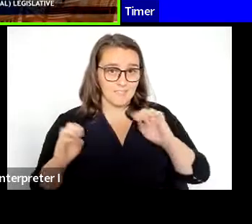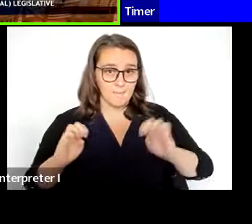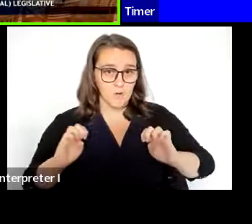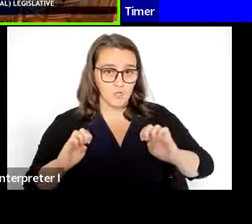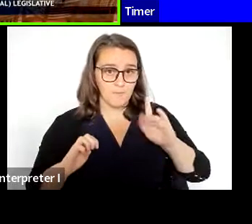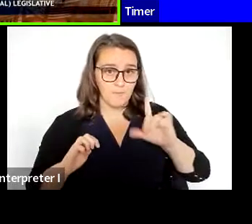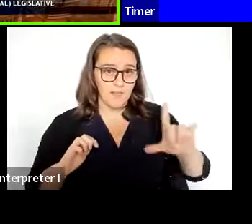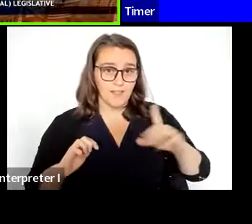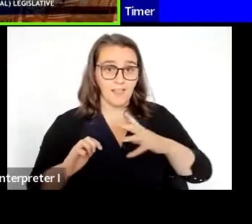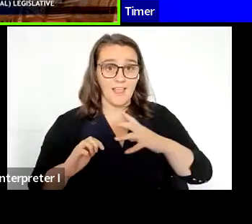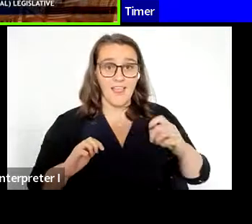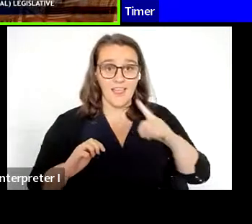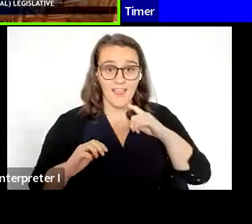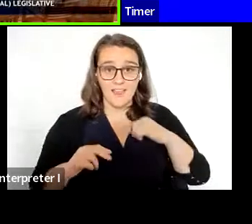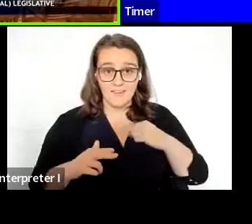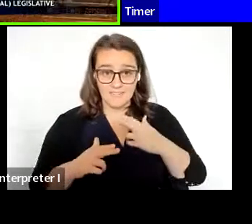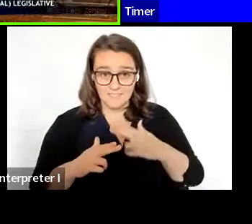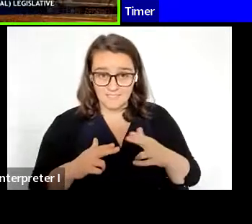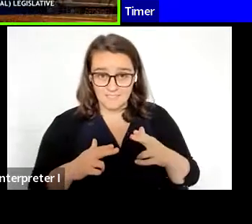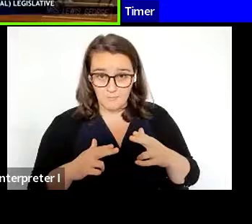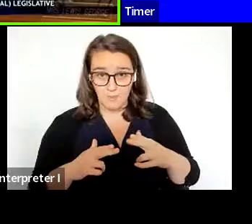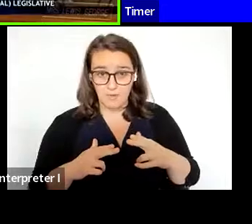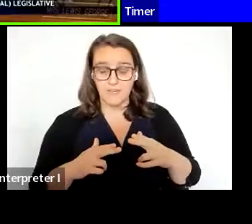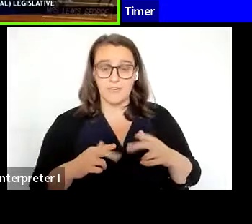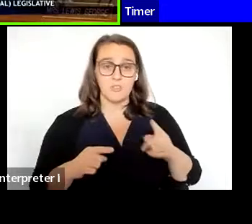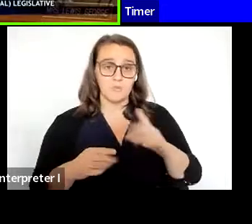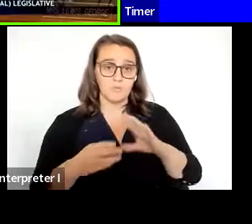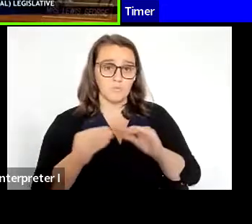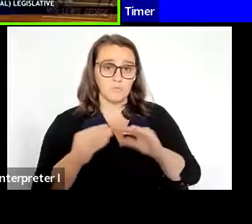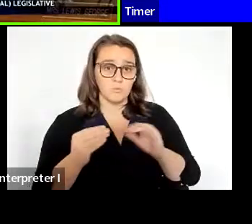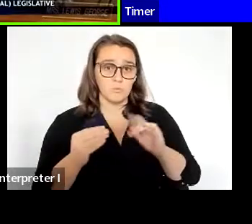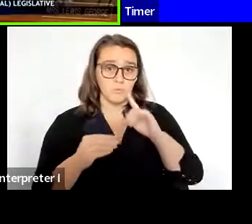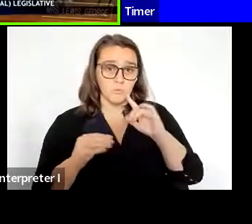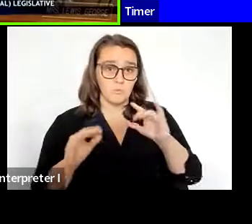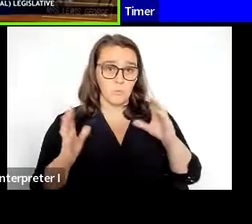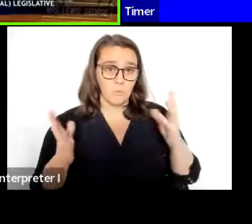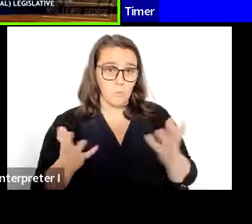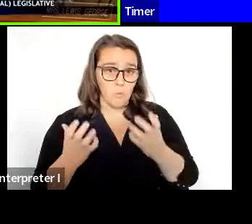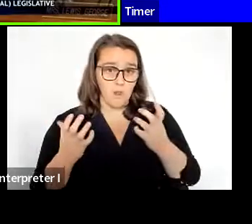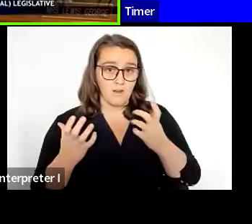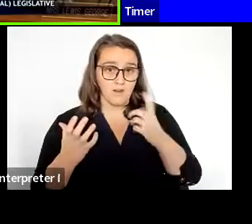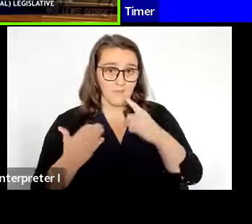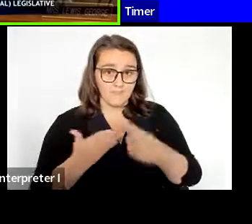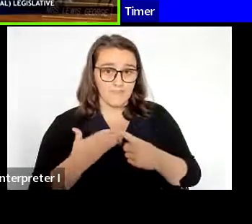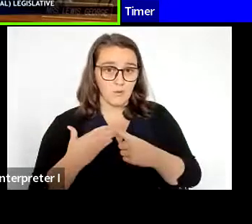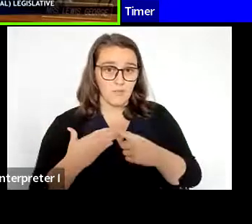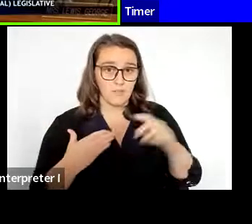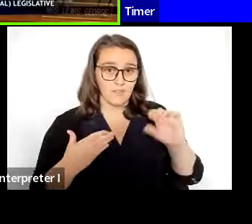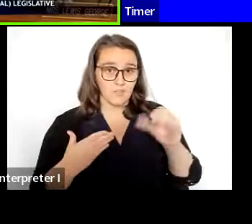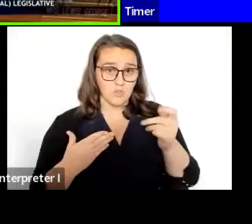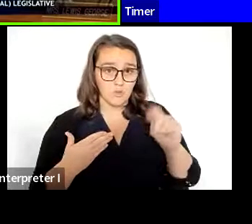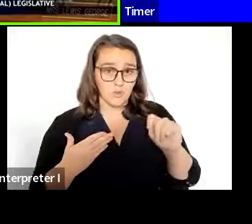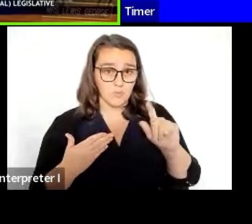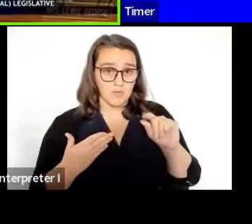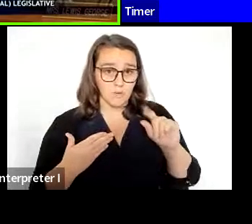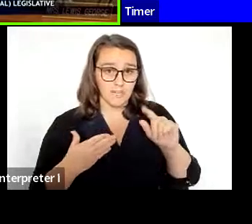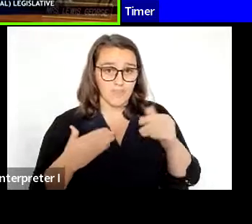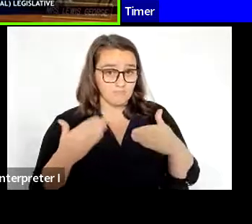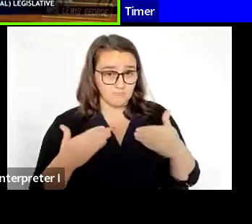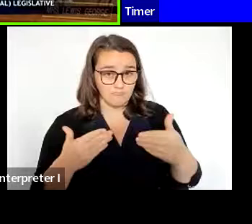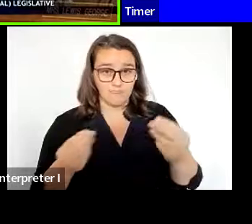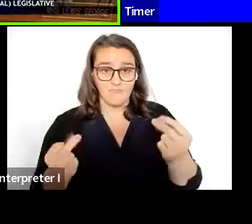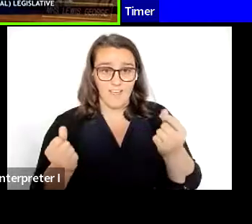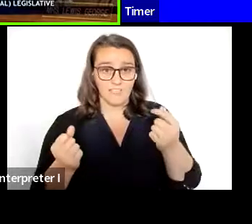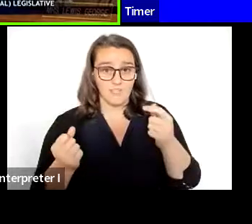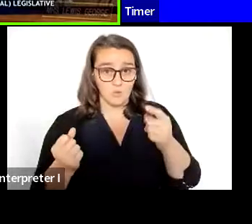a temporary. And obviously you said to the chairman that you plan to hold a hearing on October 20th and then move fairly quickly thereafter.